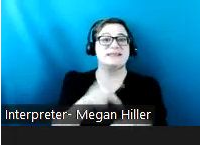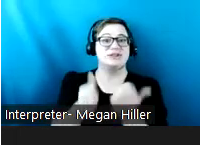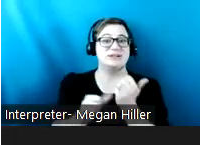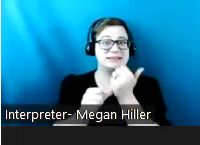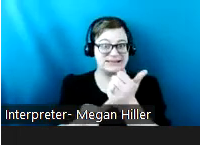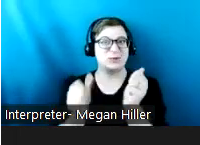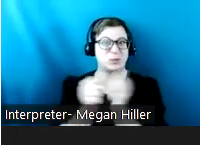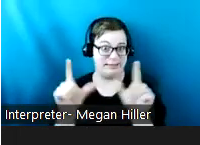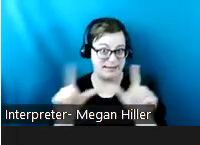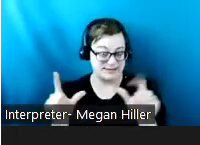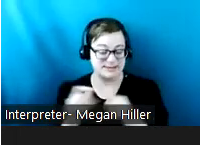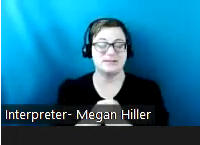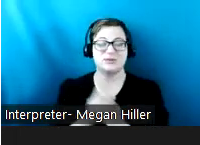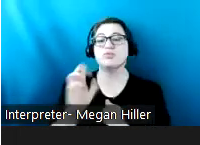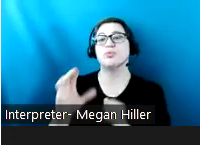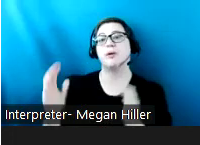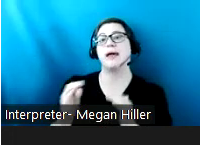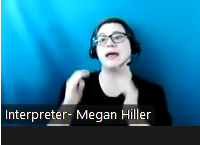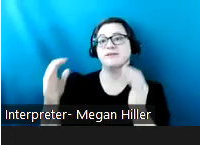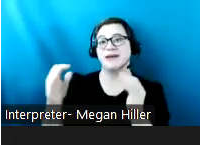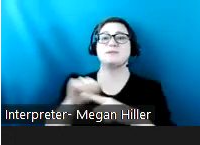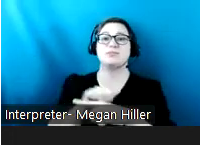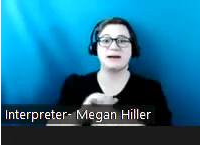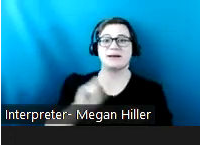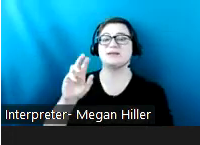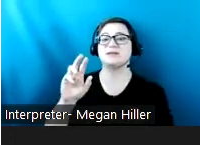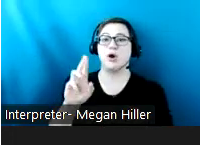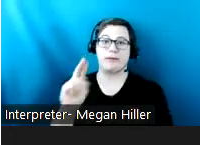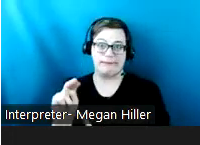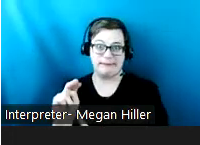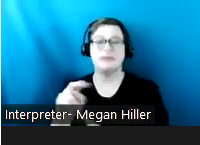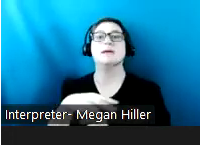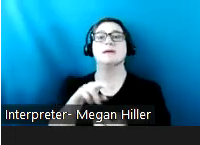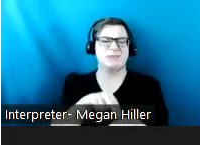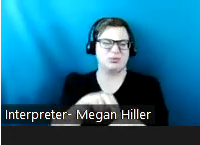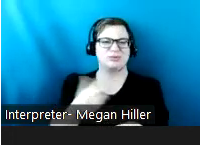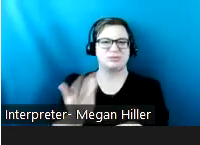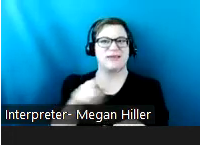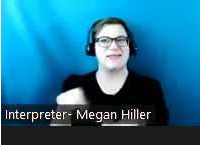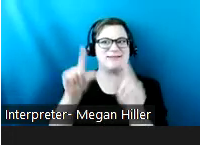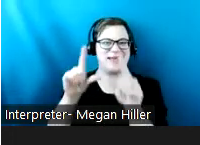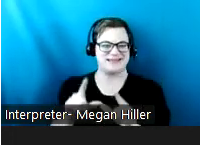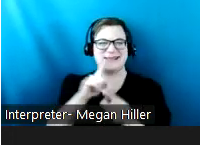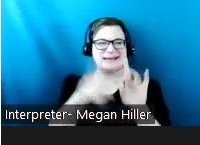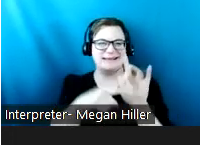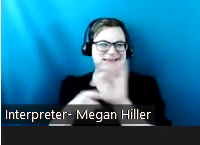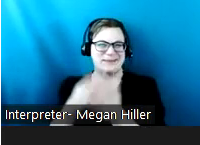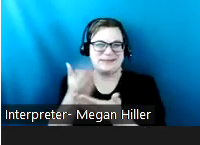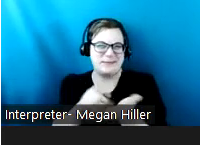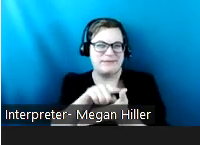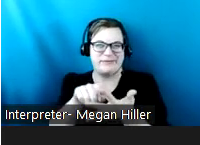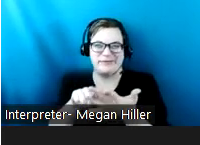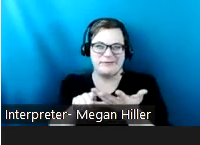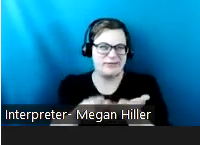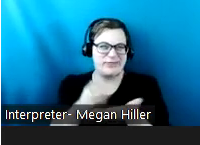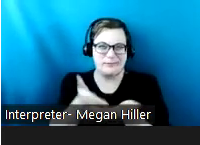licensed, or an advanced practice registered nurse who is licensed. And I skipped the parts there just so that I